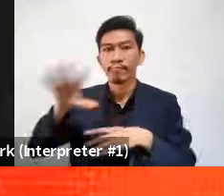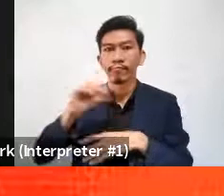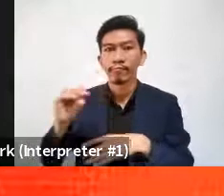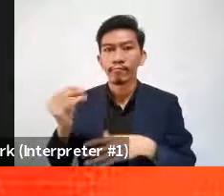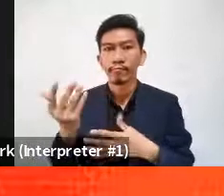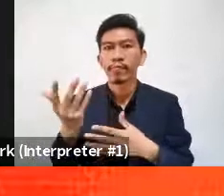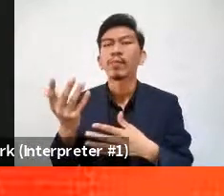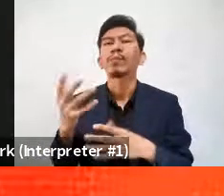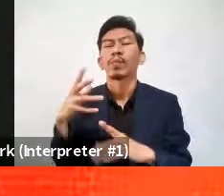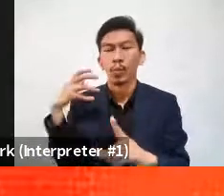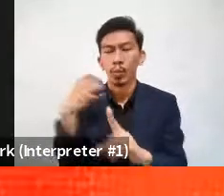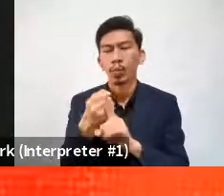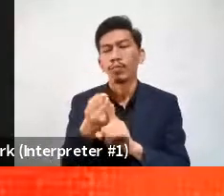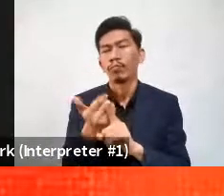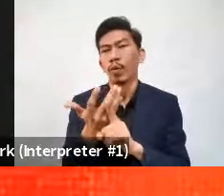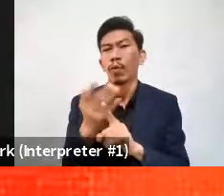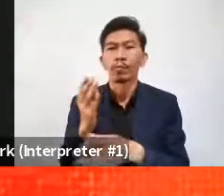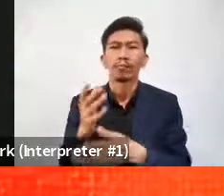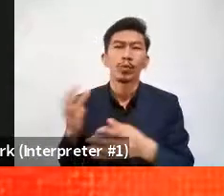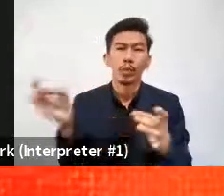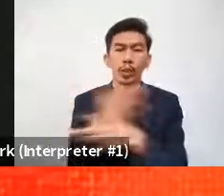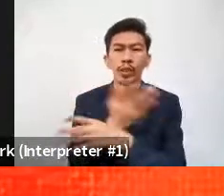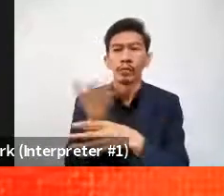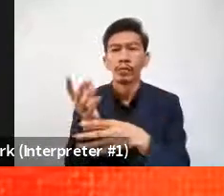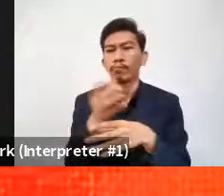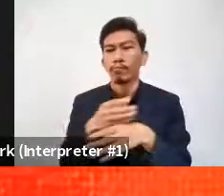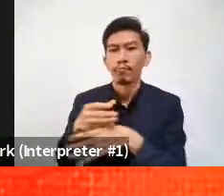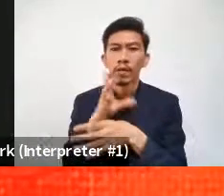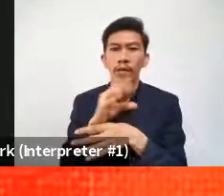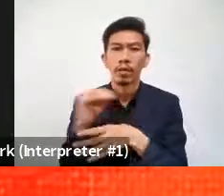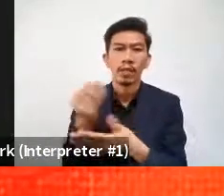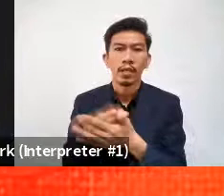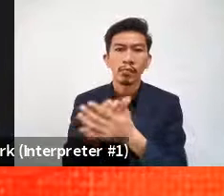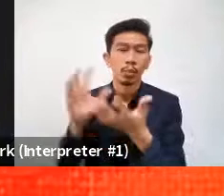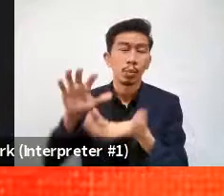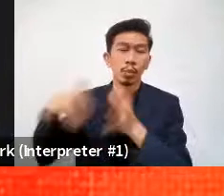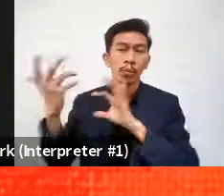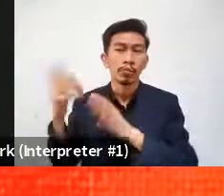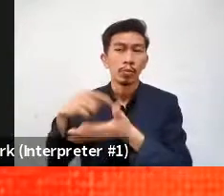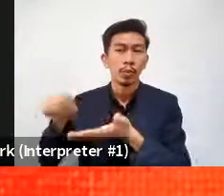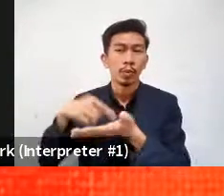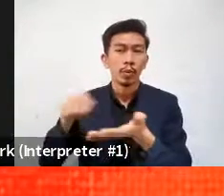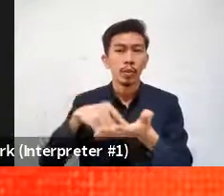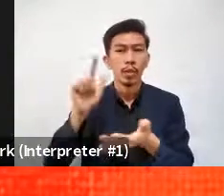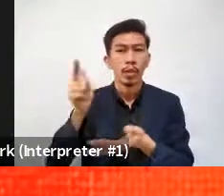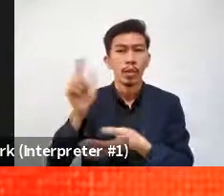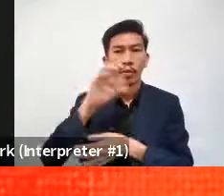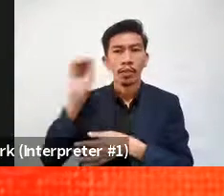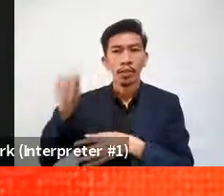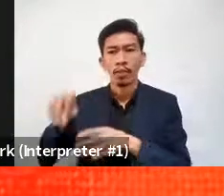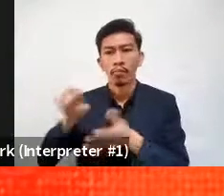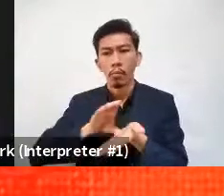an adverse event of treatment. Financial catastrophe is spending more than 30% of household income for